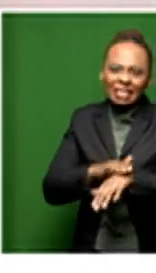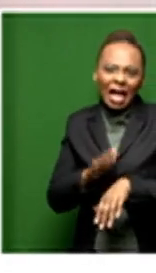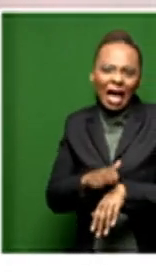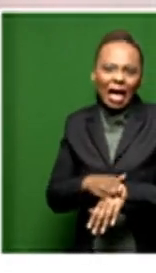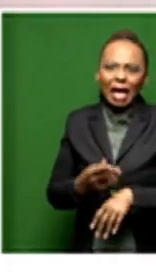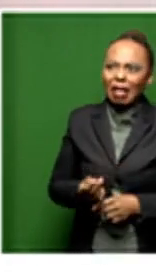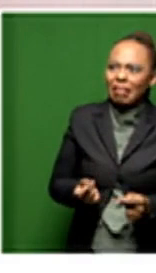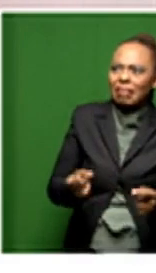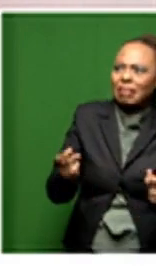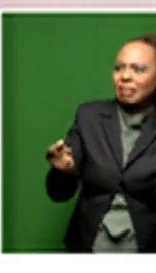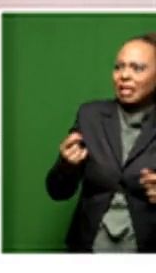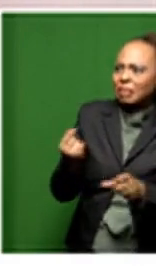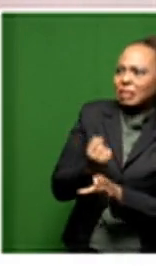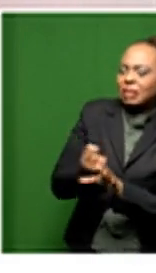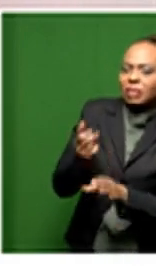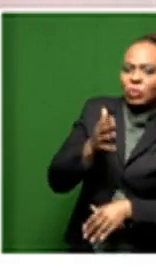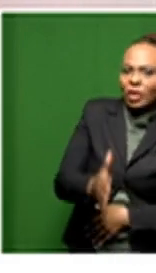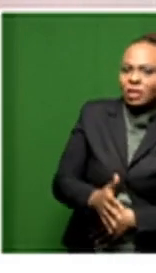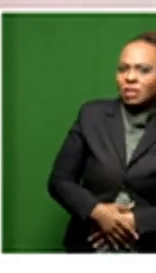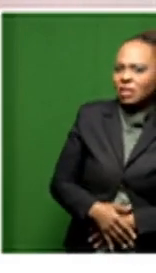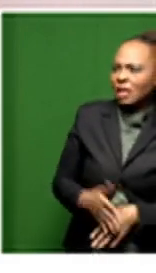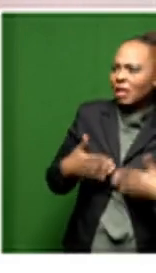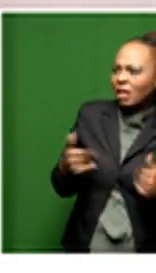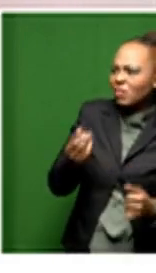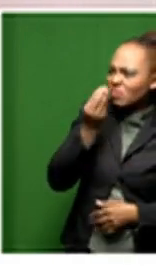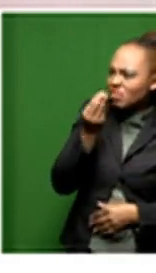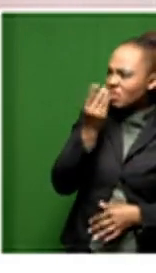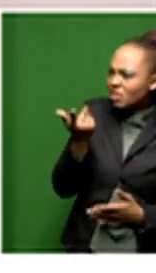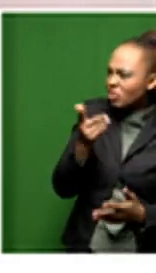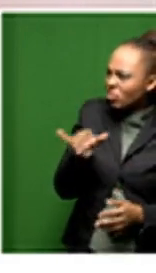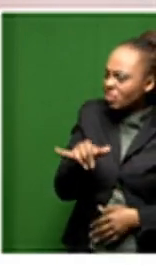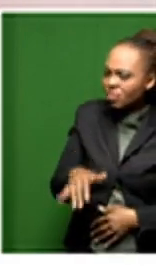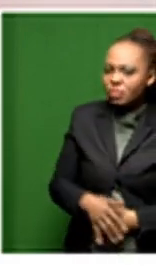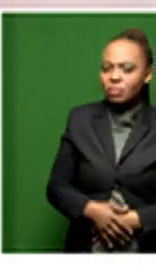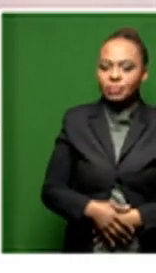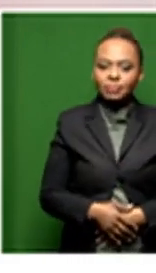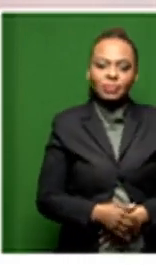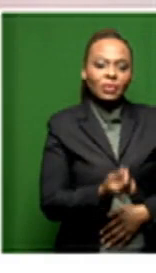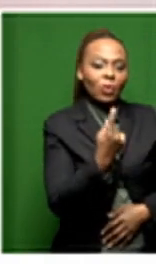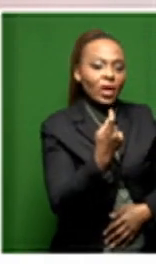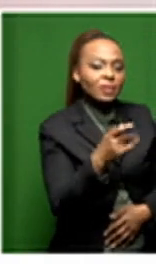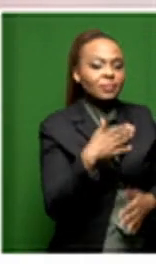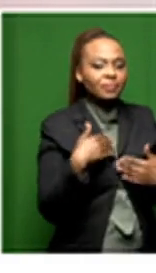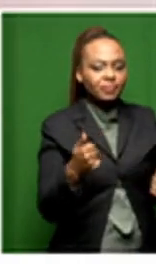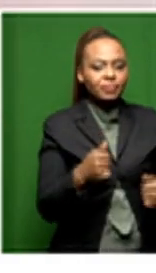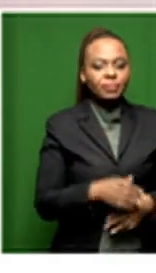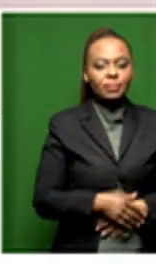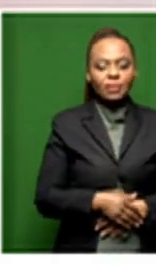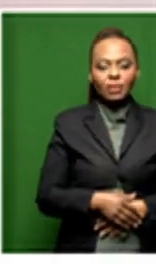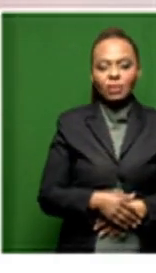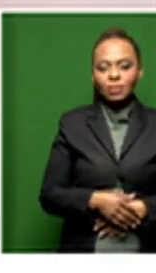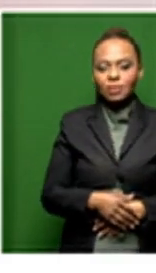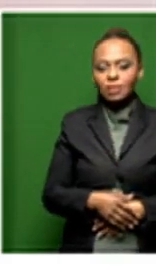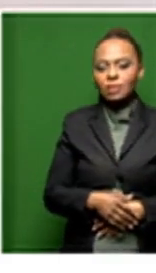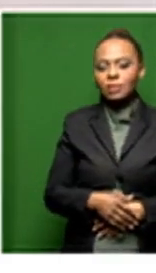want to eat a good meal, then one that is healthy. One that is healthy. Pasta is your go-to. I know